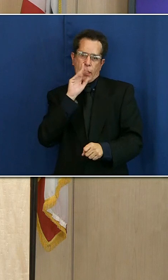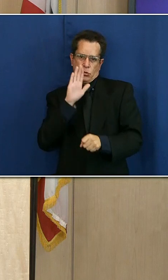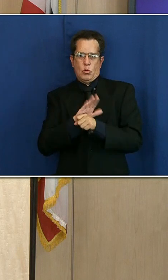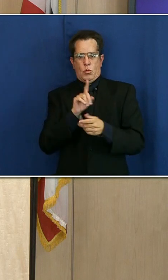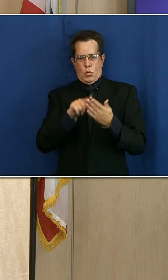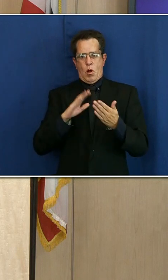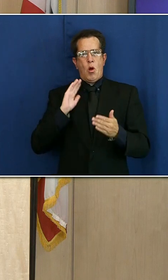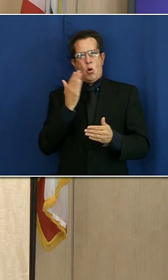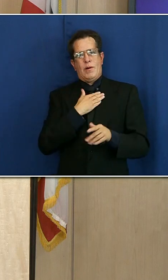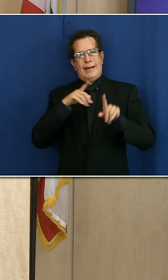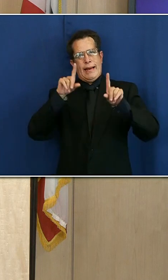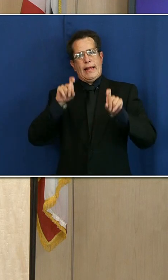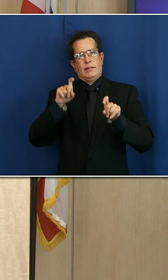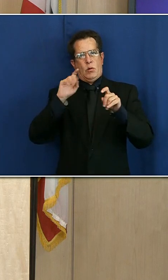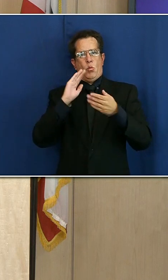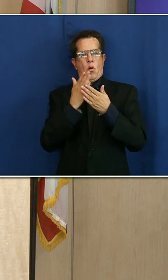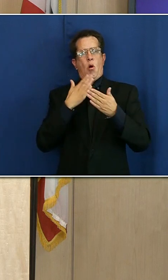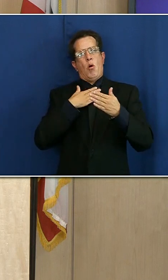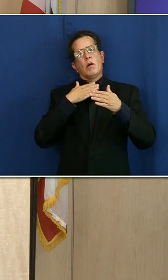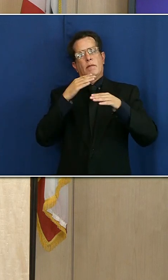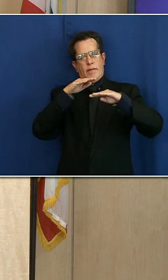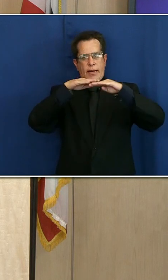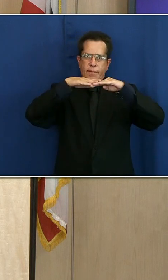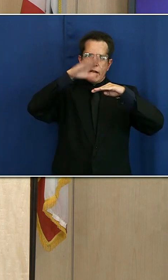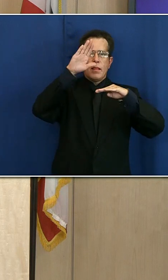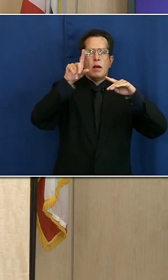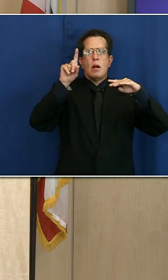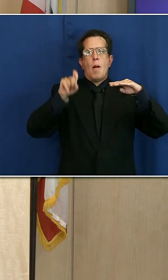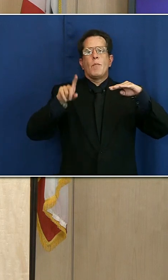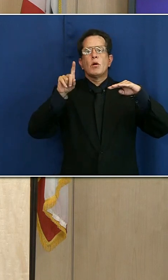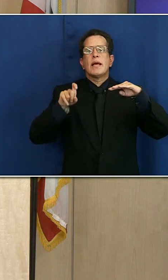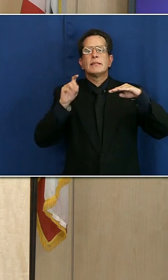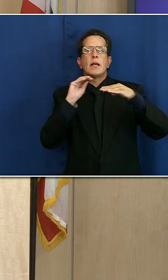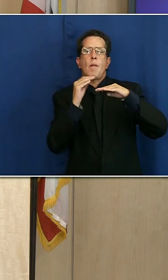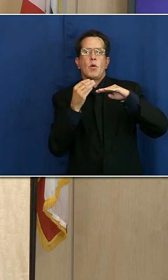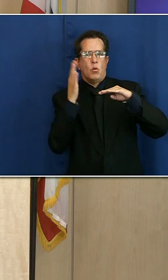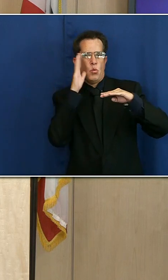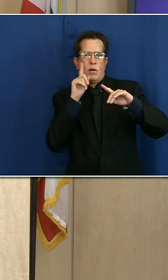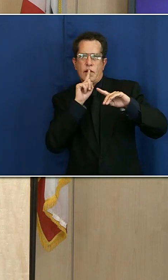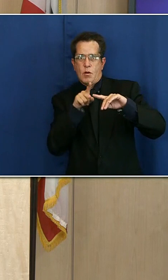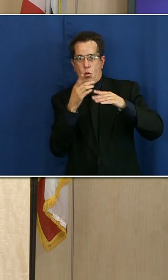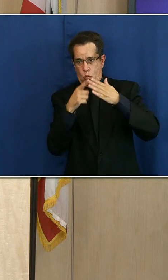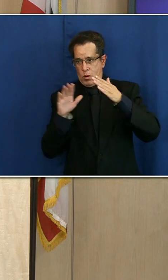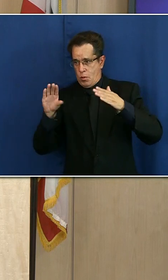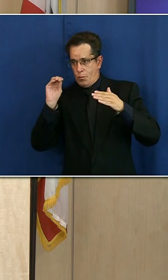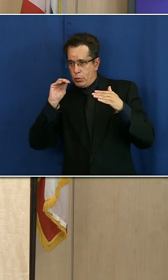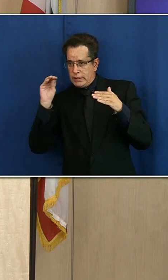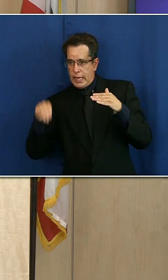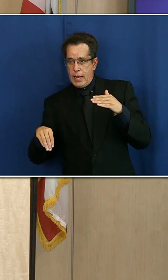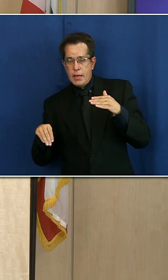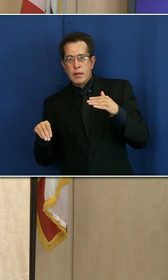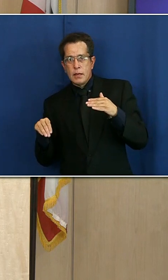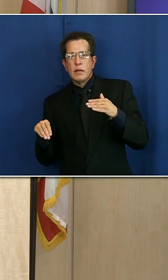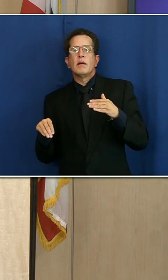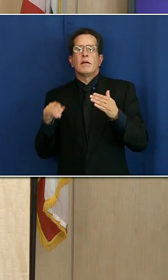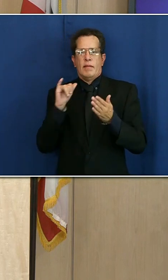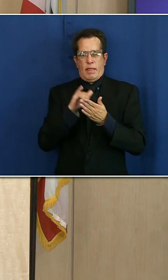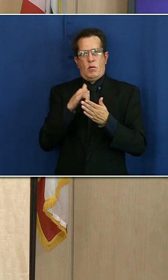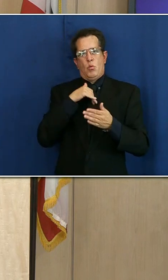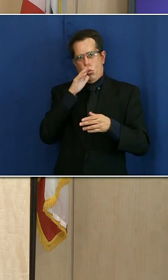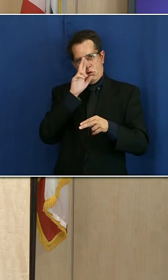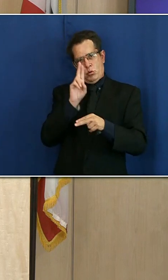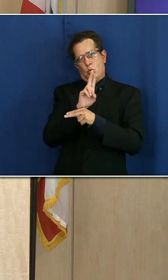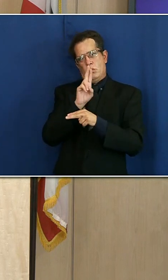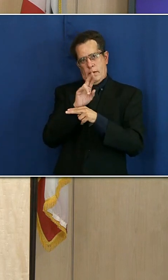testing volume is, because that determines the testing positivity, and if we are, that is